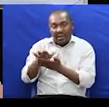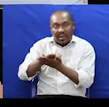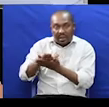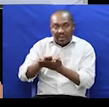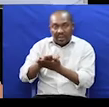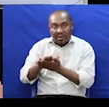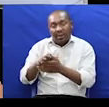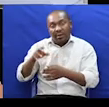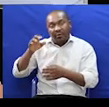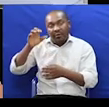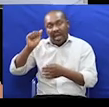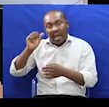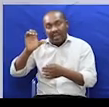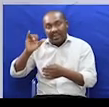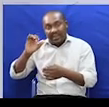indicator.